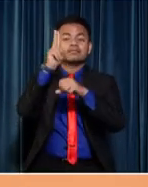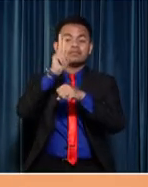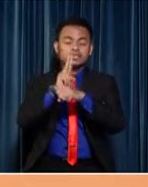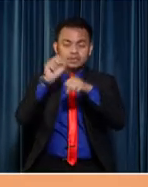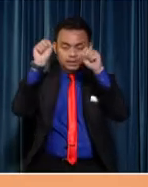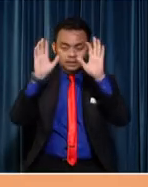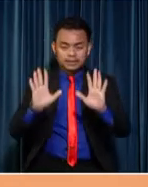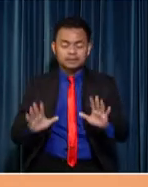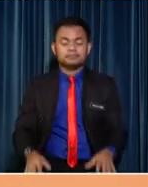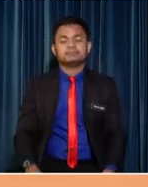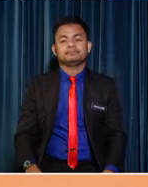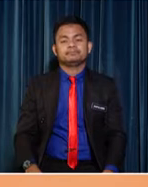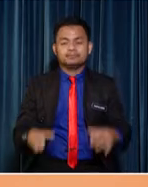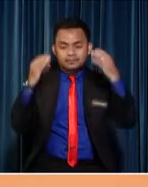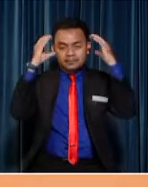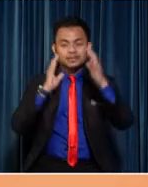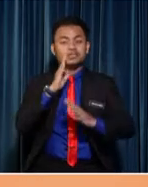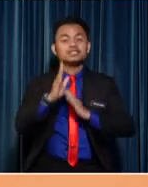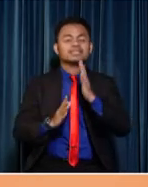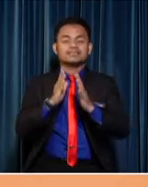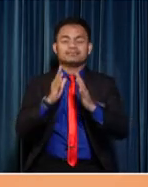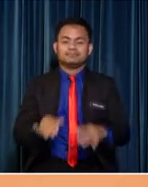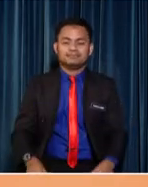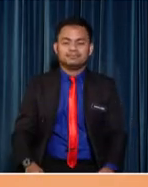Alam, our sign language interpreter.